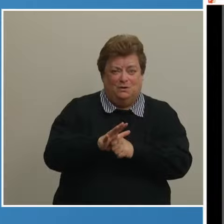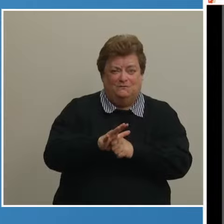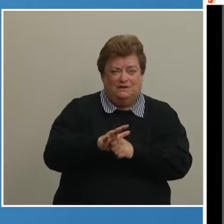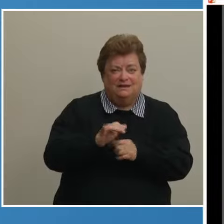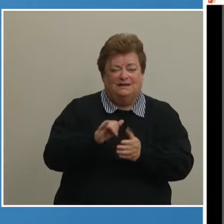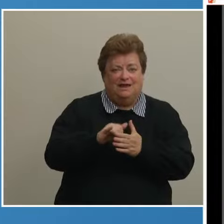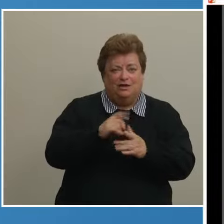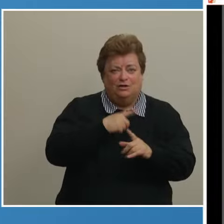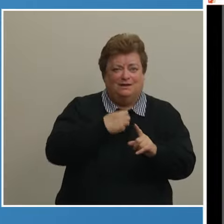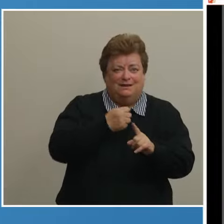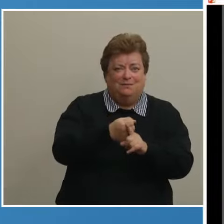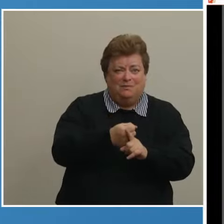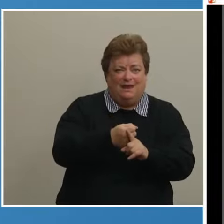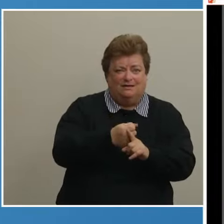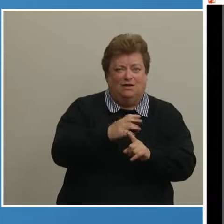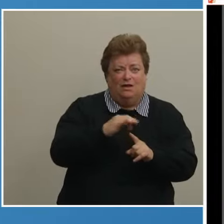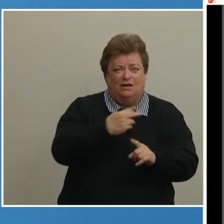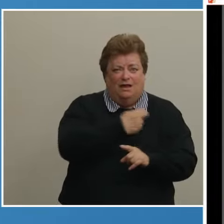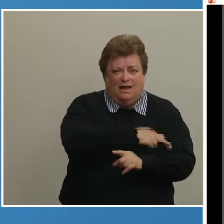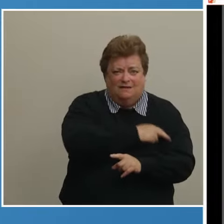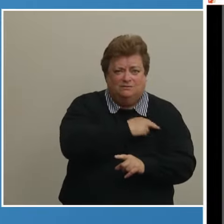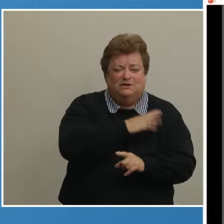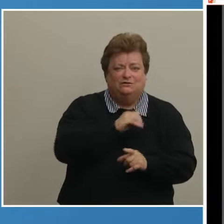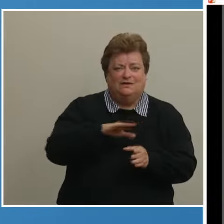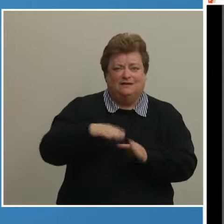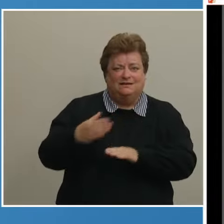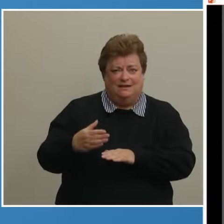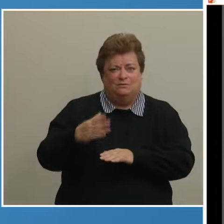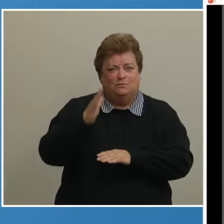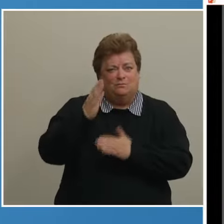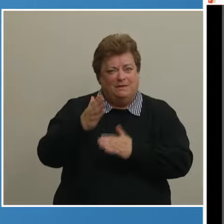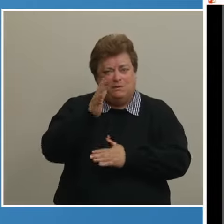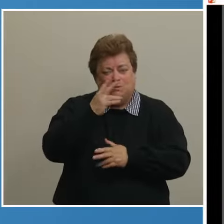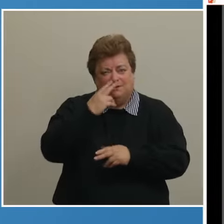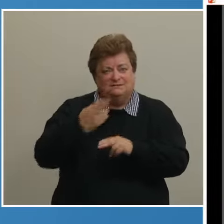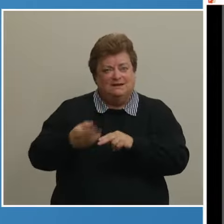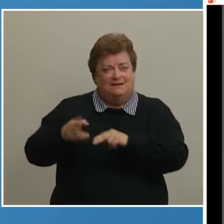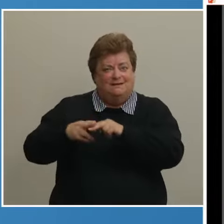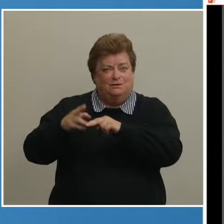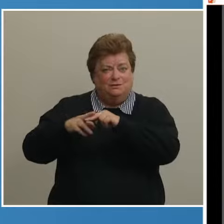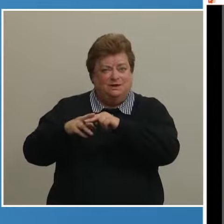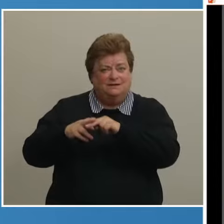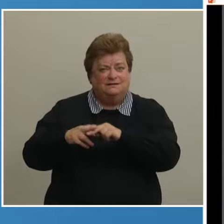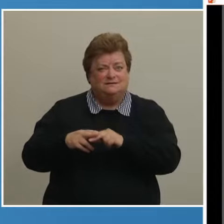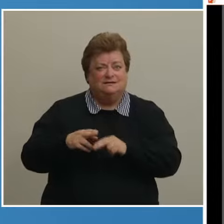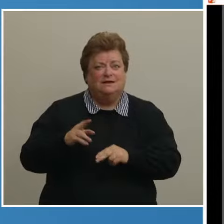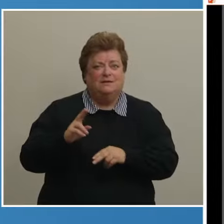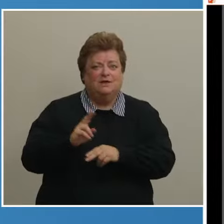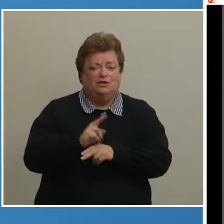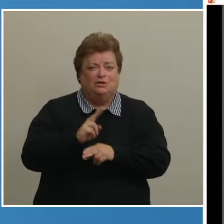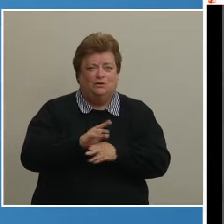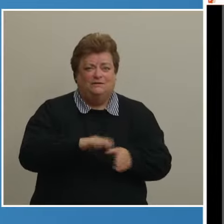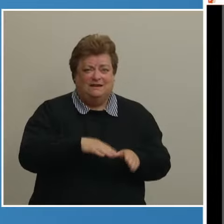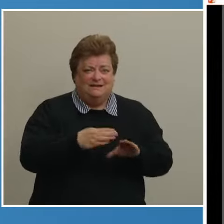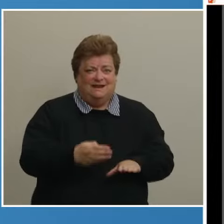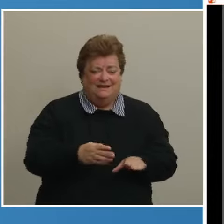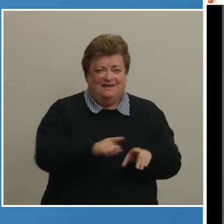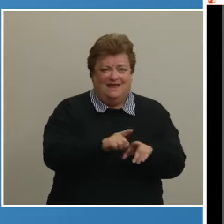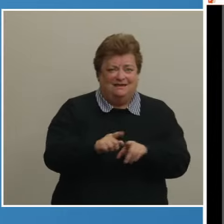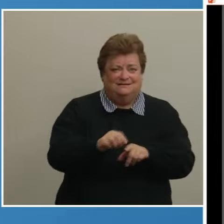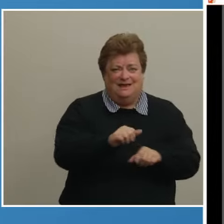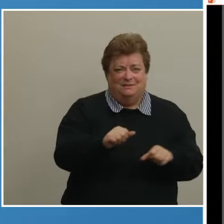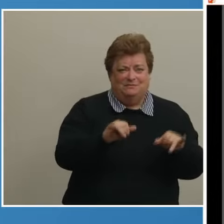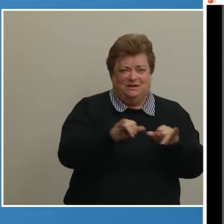increase. On the other hand, increased vaccinations will result in fewer deaths. Using death as a metric allows us